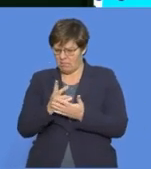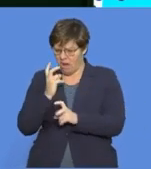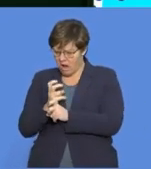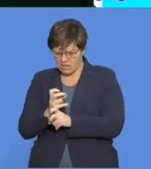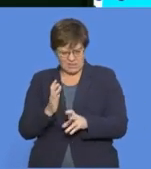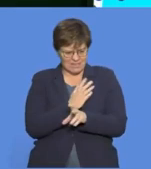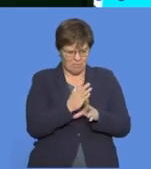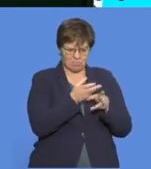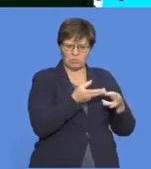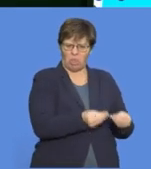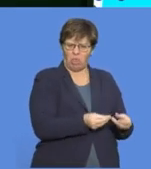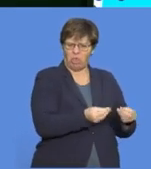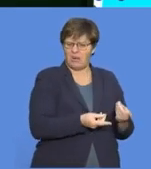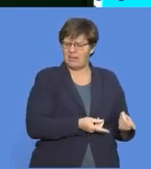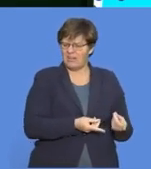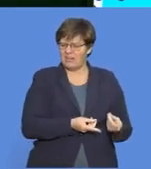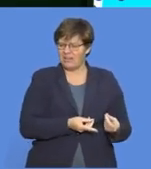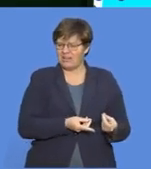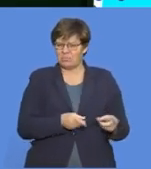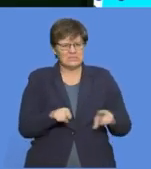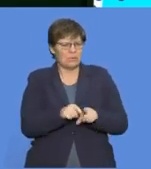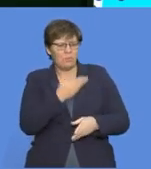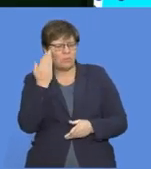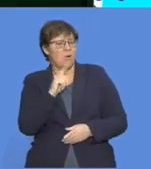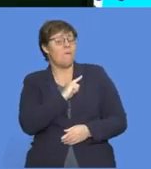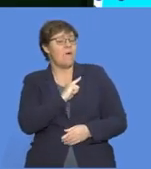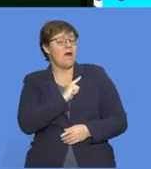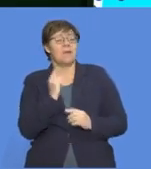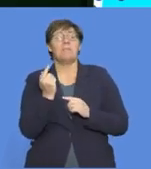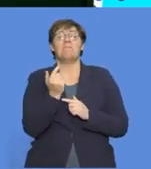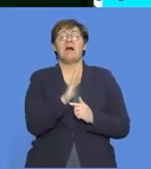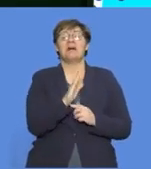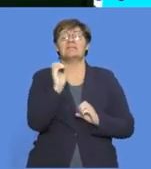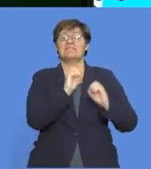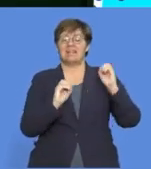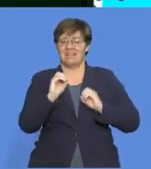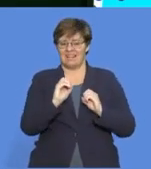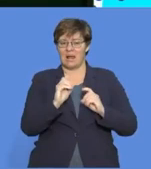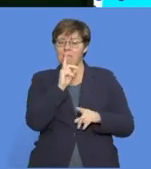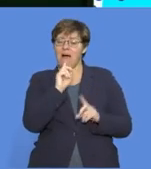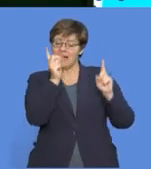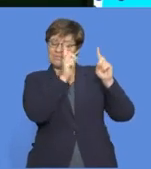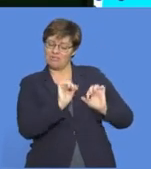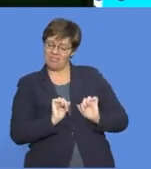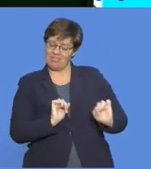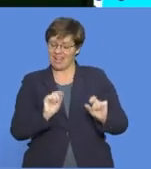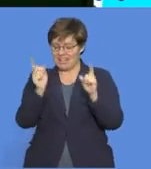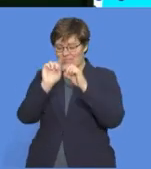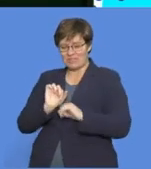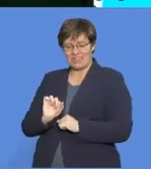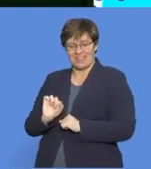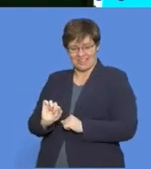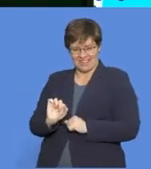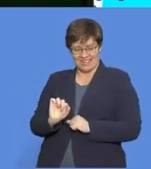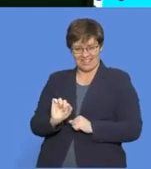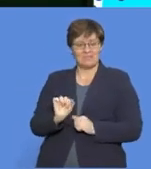hard, some bits are soft. And the reason is those are all plant cells, but they have all been